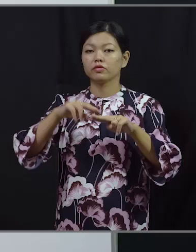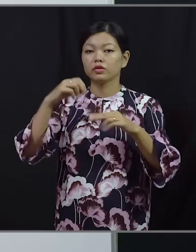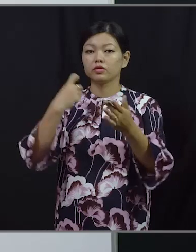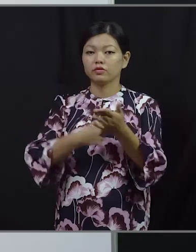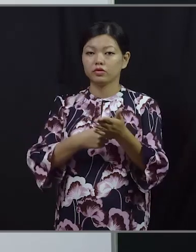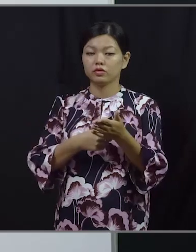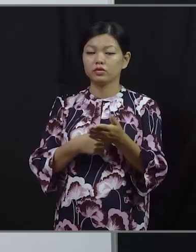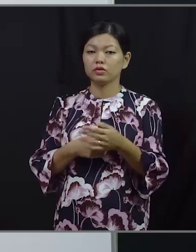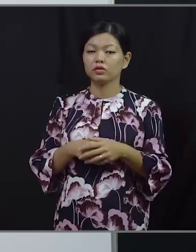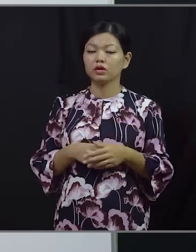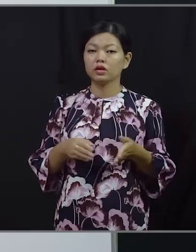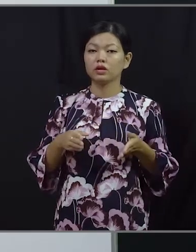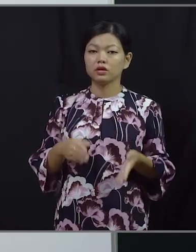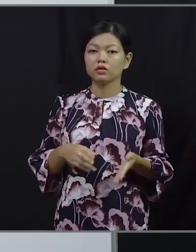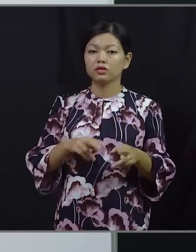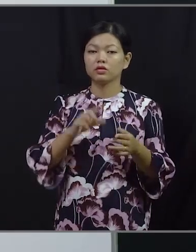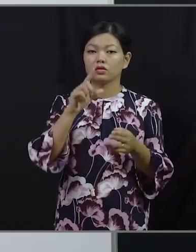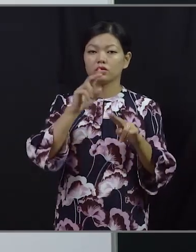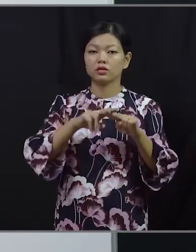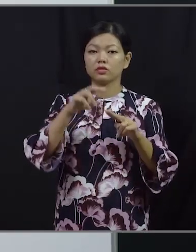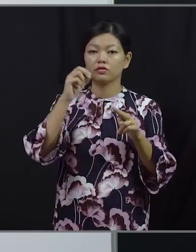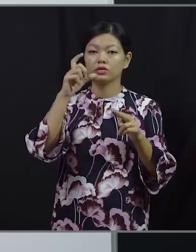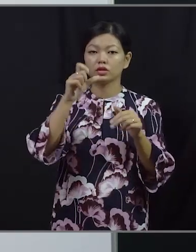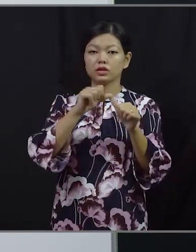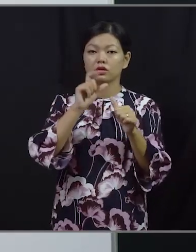of focal length, you can say. Okay, so